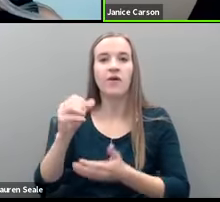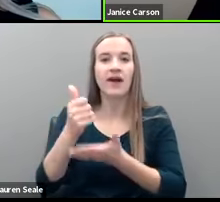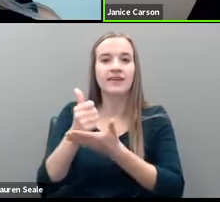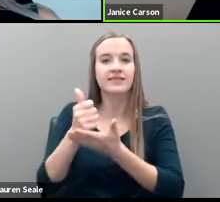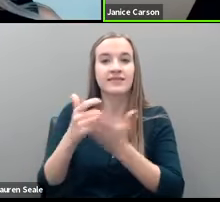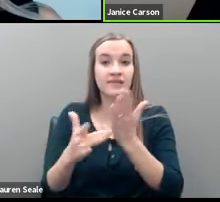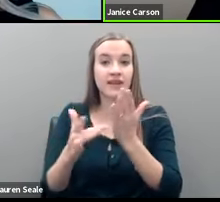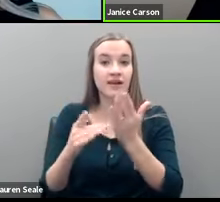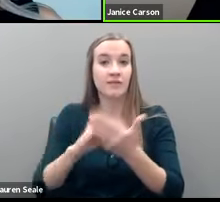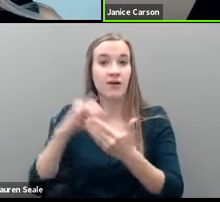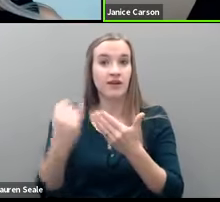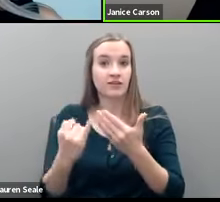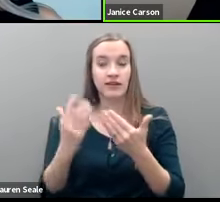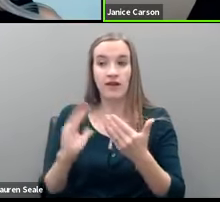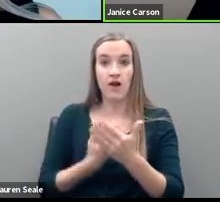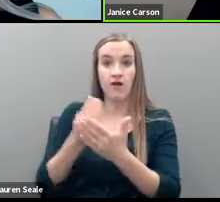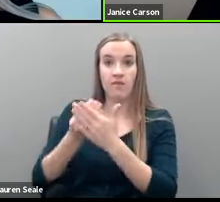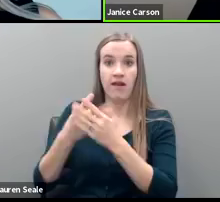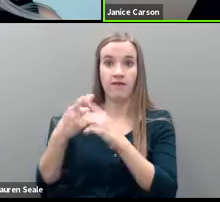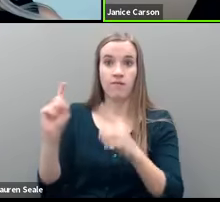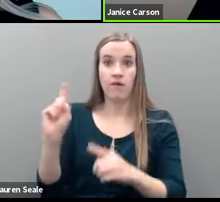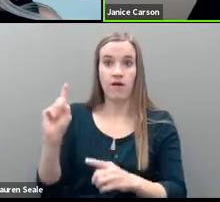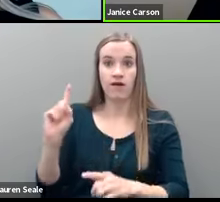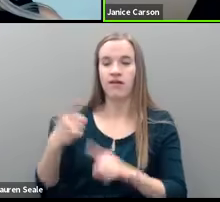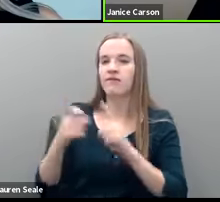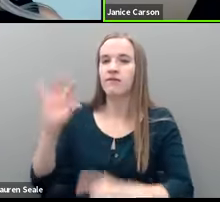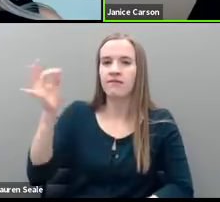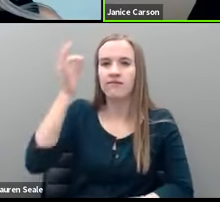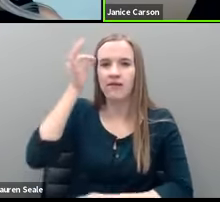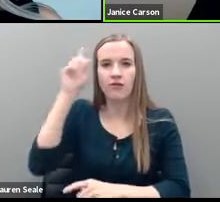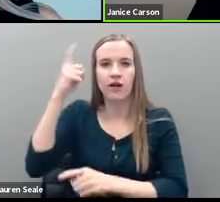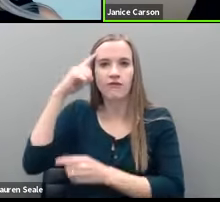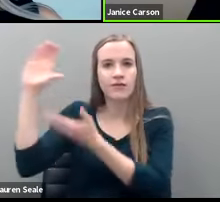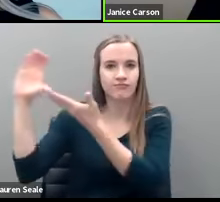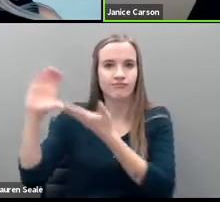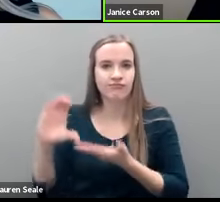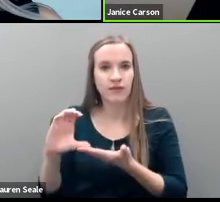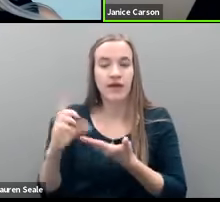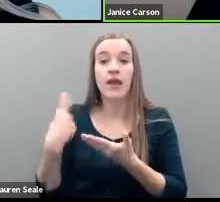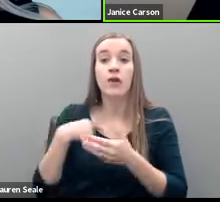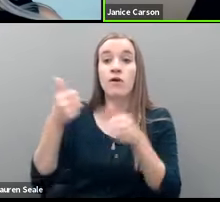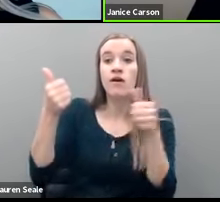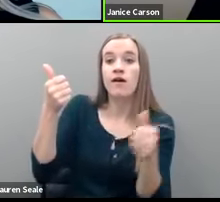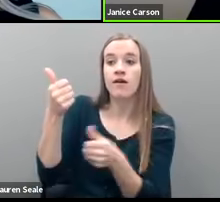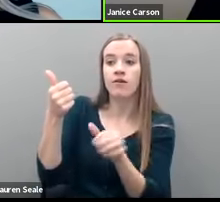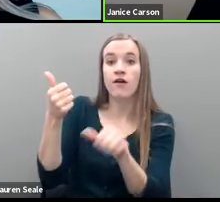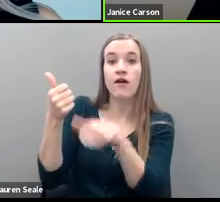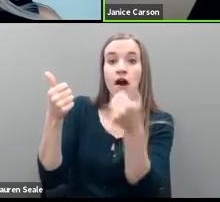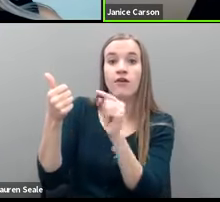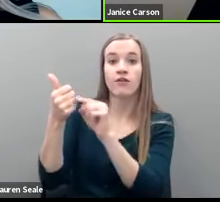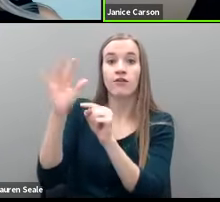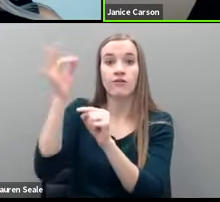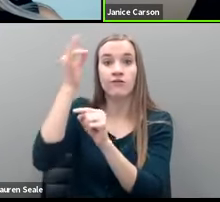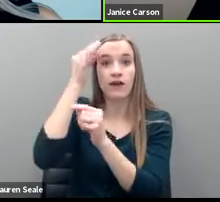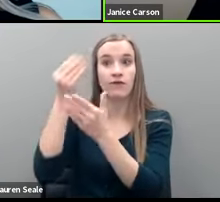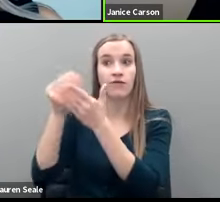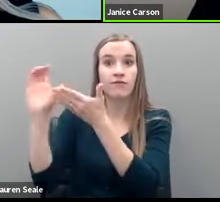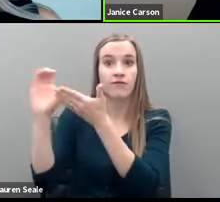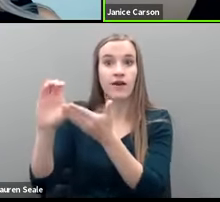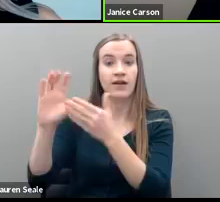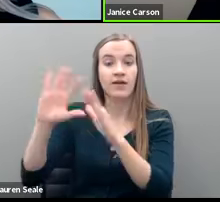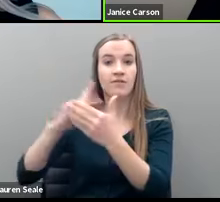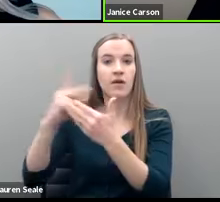funded, and we are housed in another federally funded program, the Center on Disabilities and Human